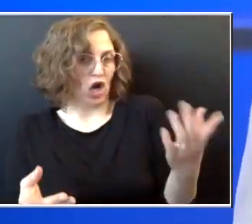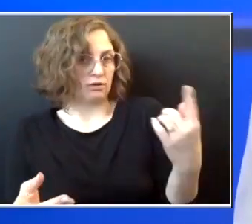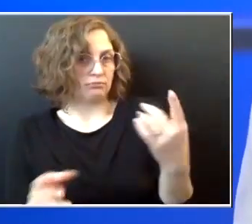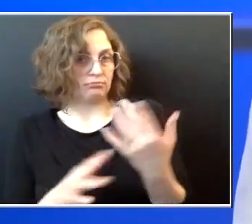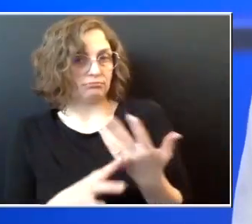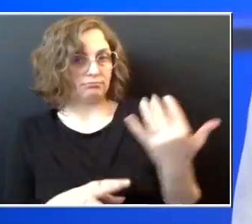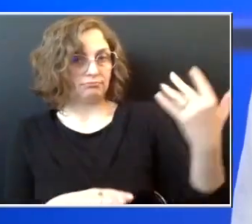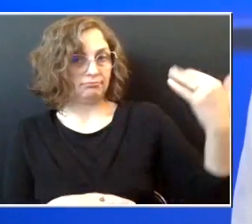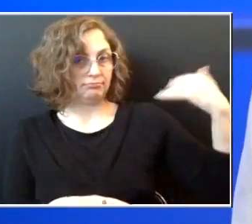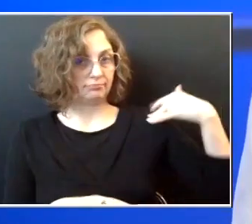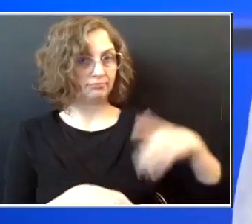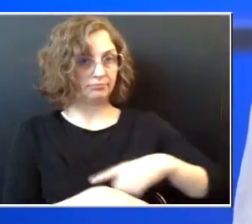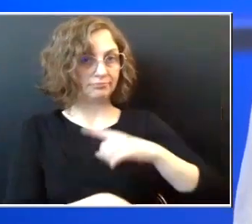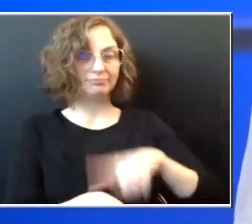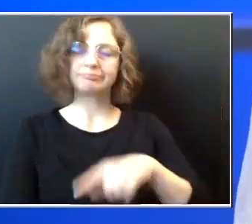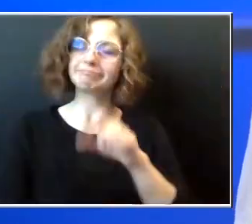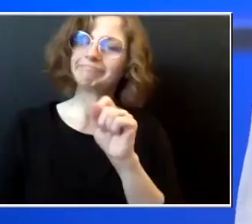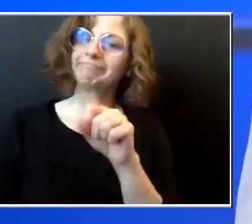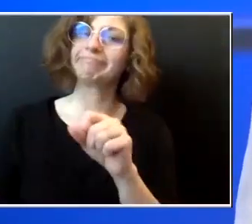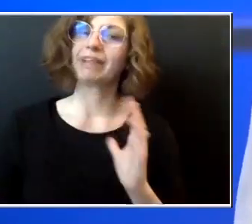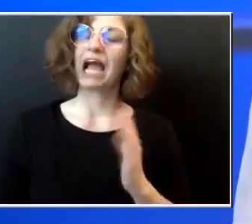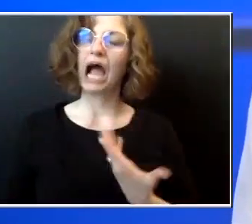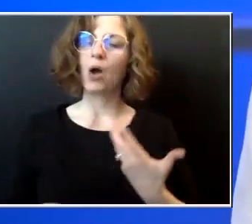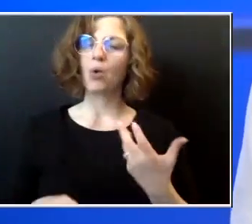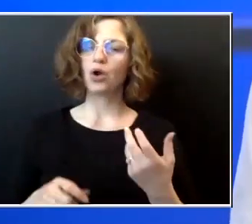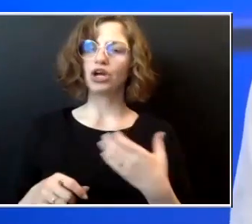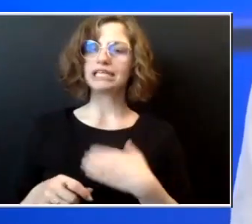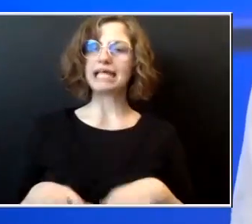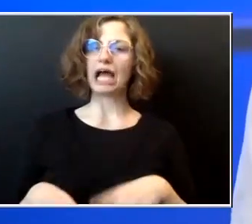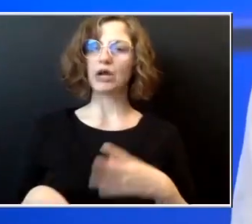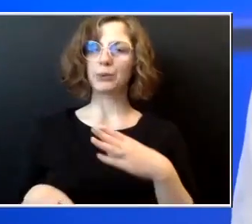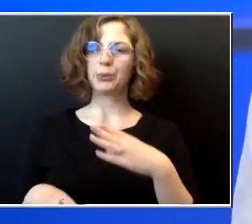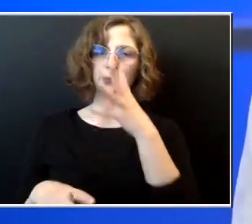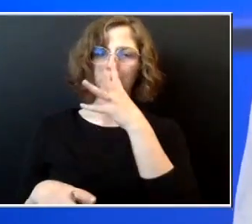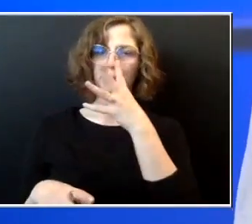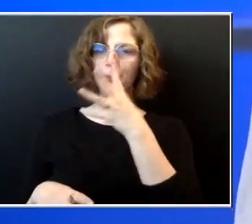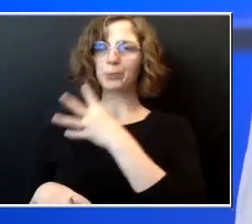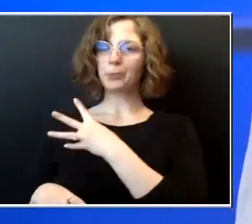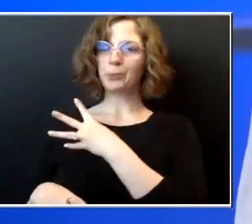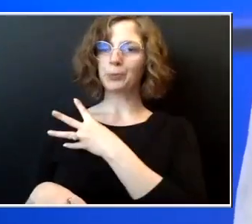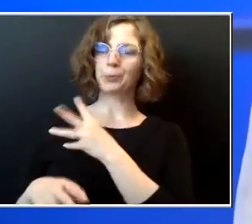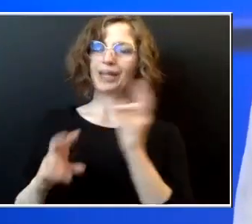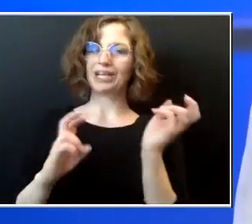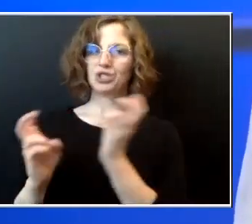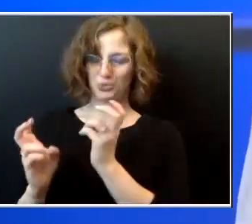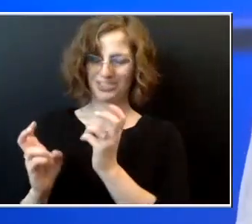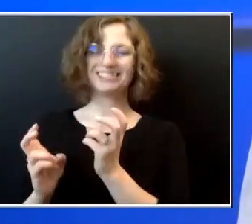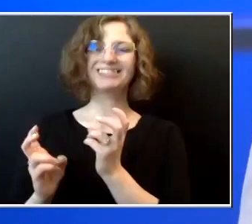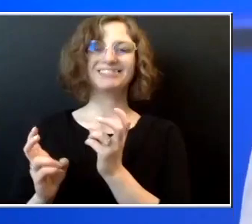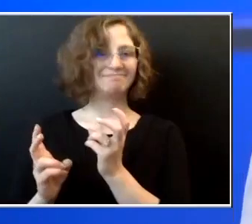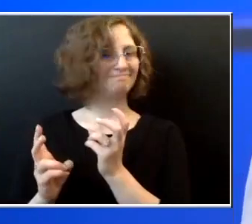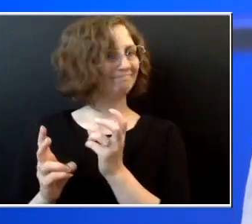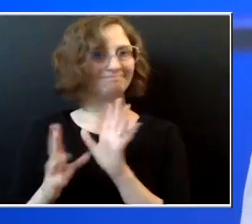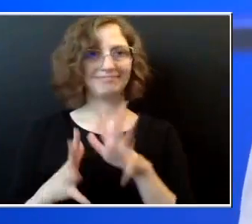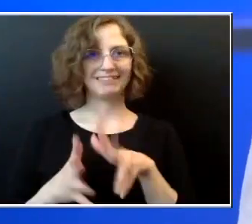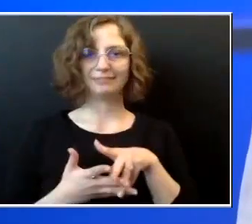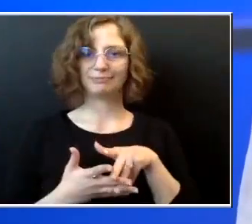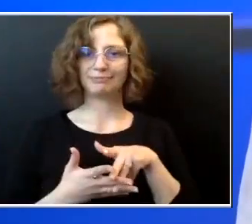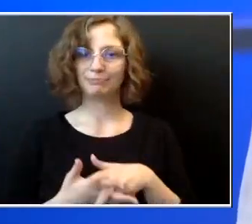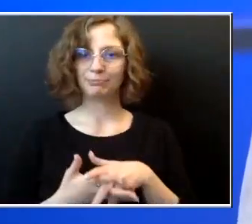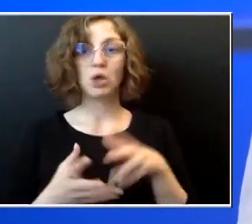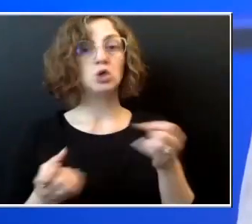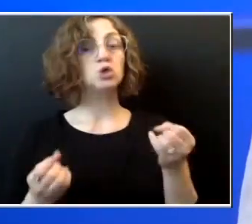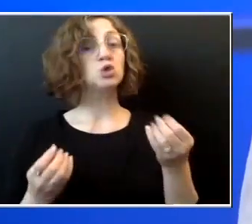this kind of problem, and so we've missed pandemics. There was a pandemic